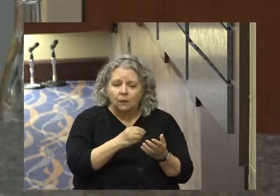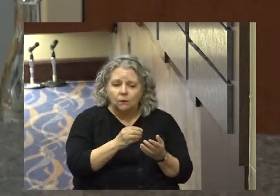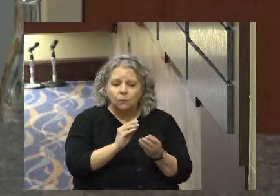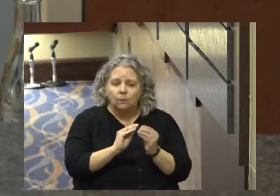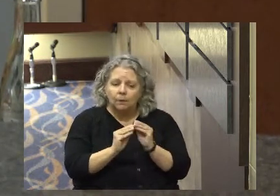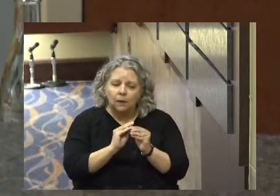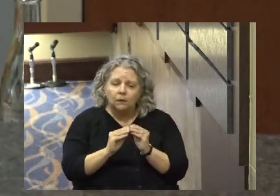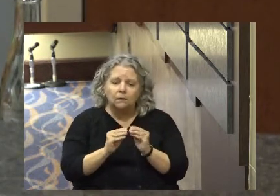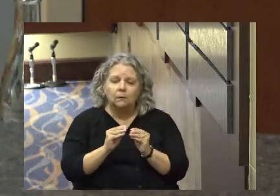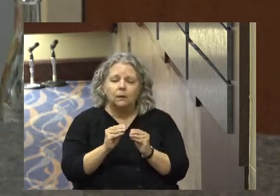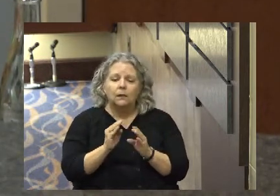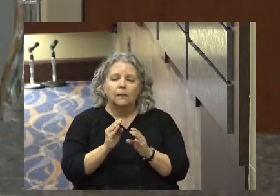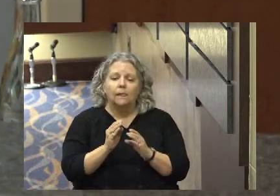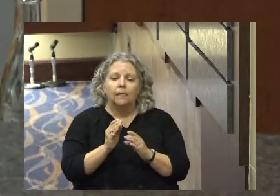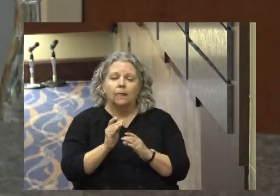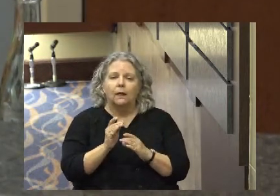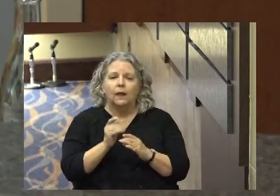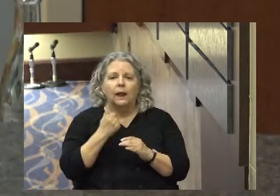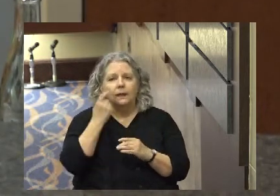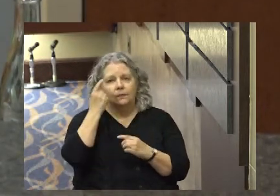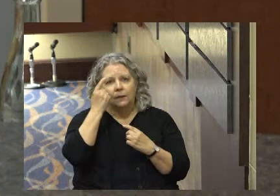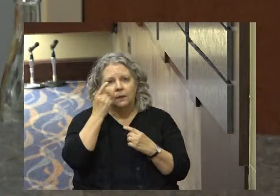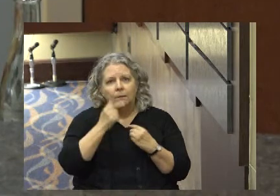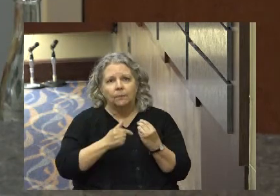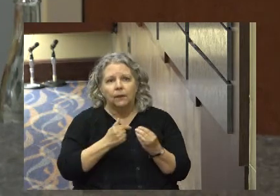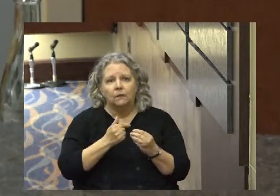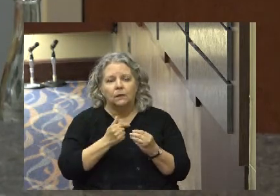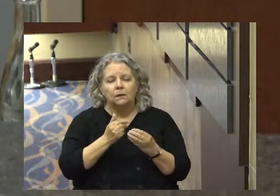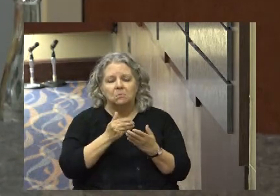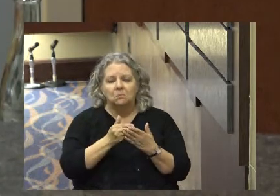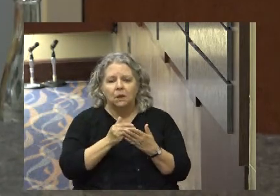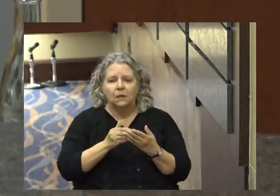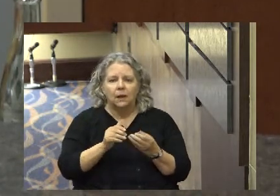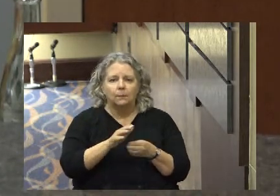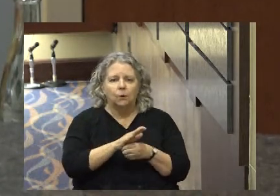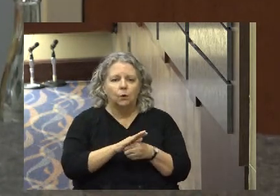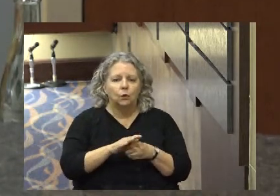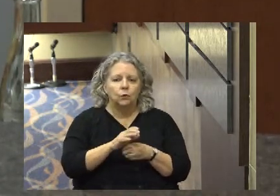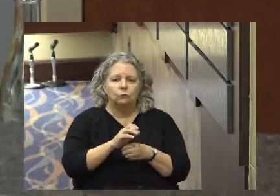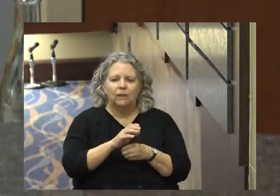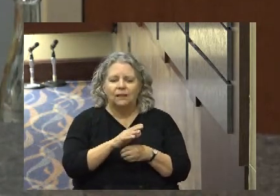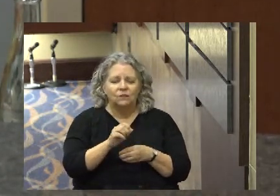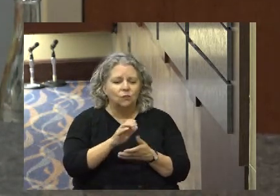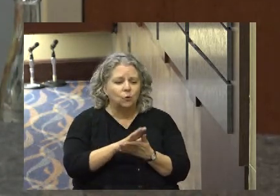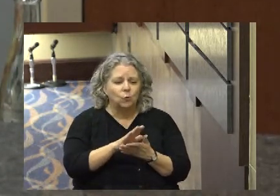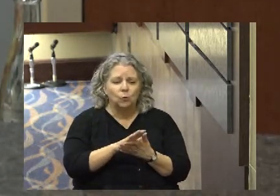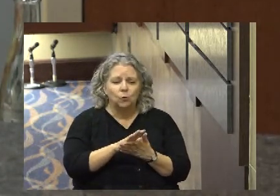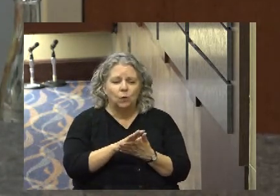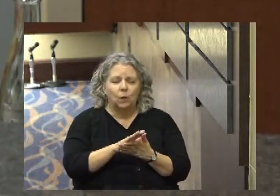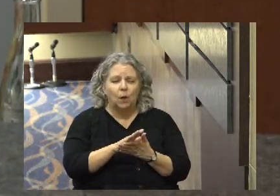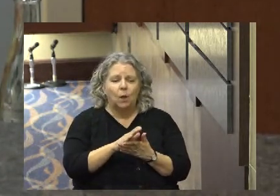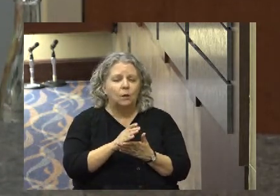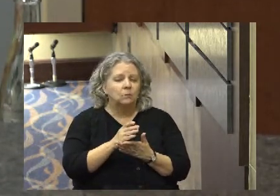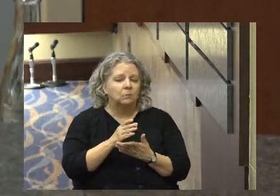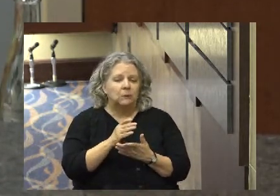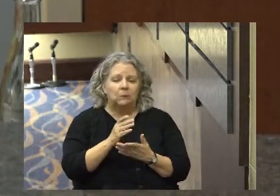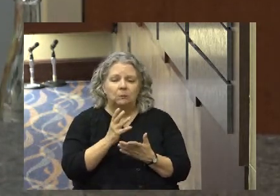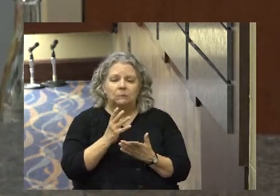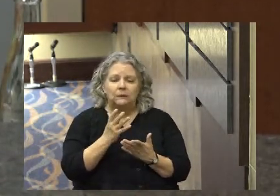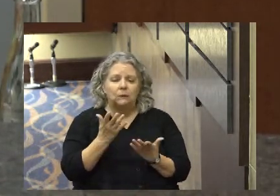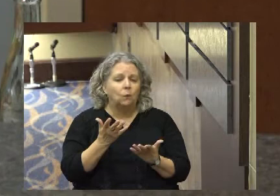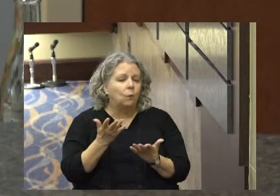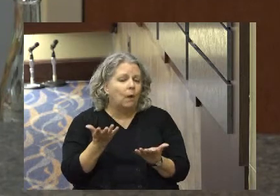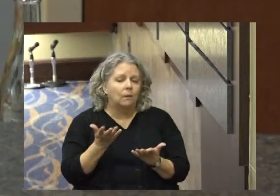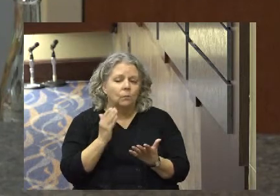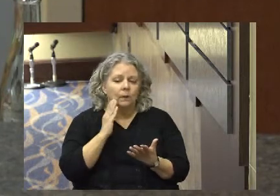about, especially neighborhoods that abut schools, you know, what the next generation looks like. Because if you go